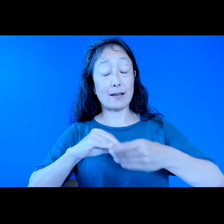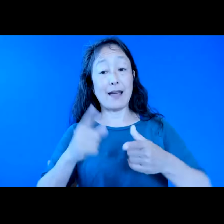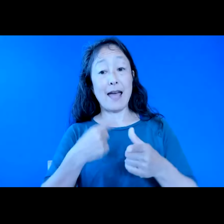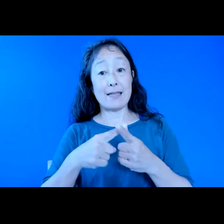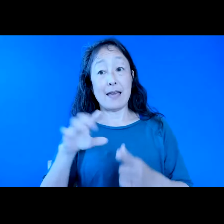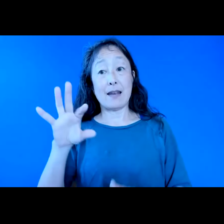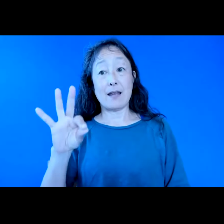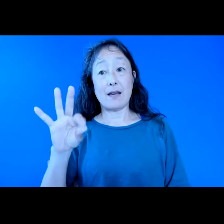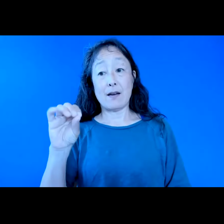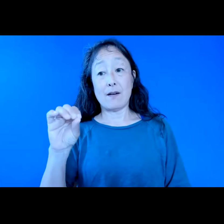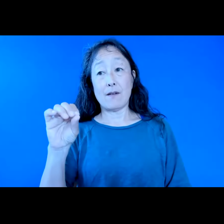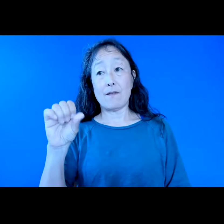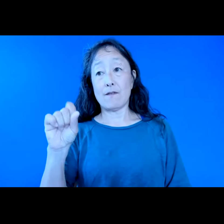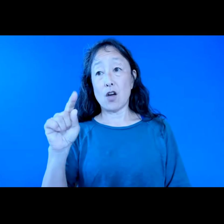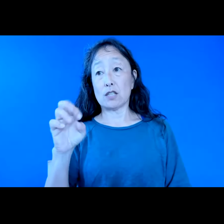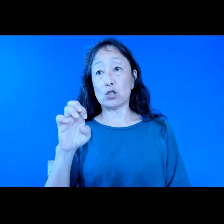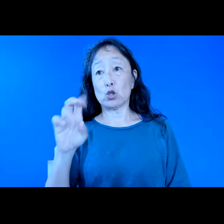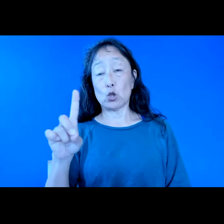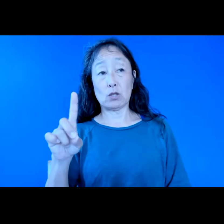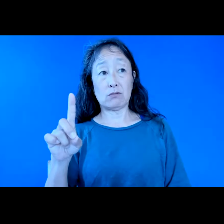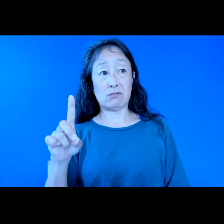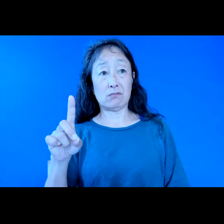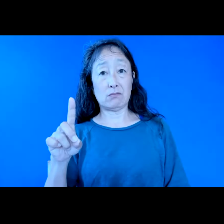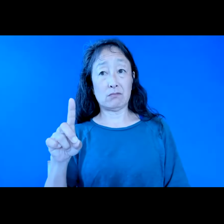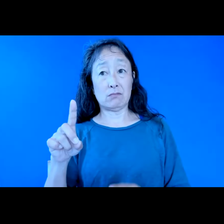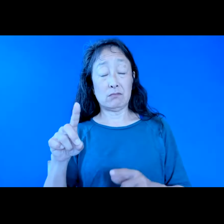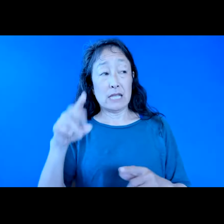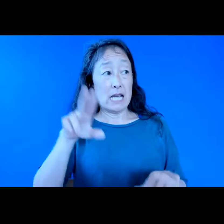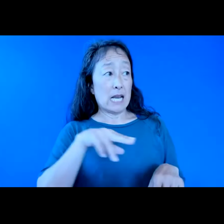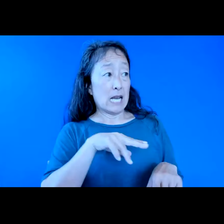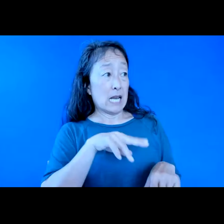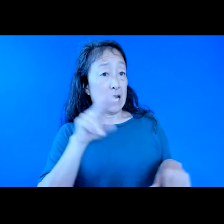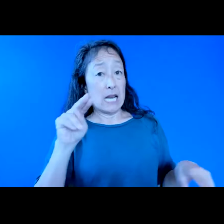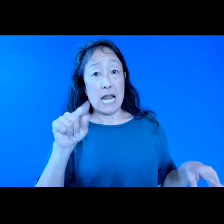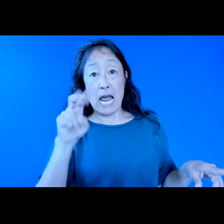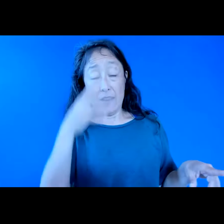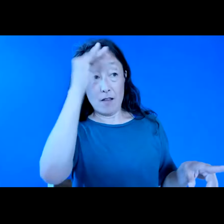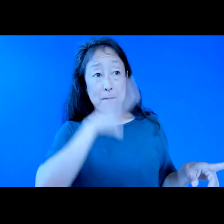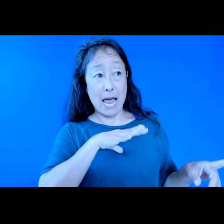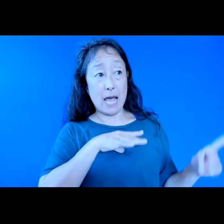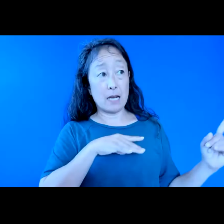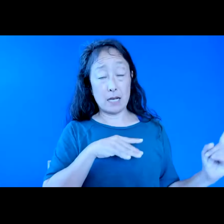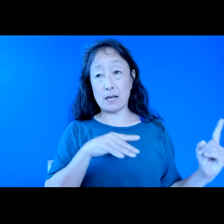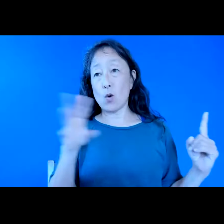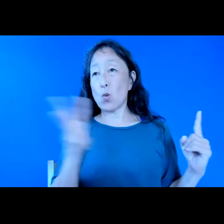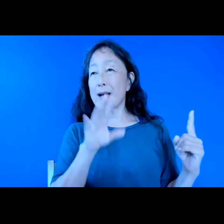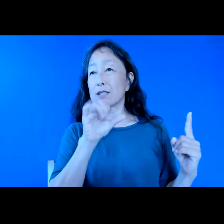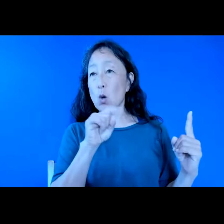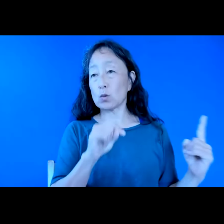in many white homes, sexually assaulted Native man from the West Coast come to Pennsylvania. They got married and had these 2